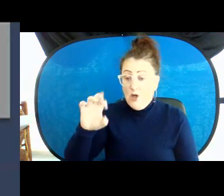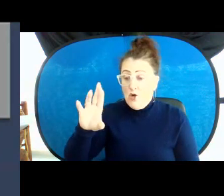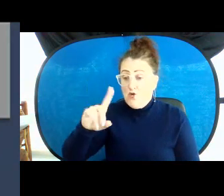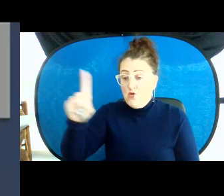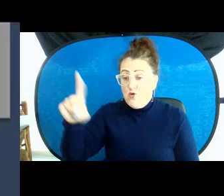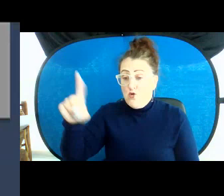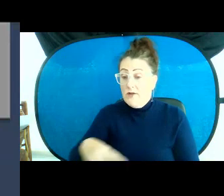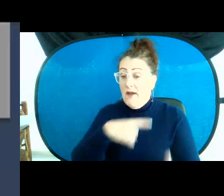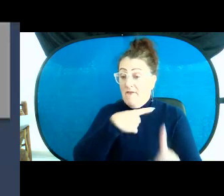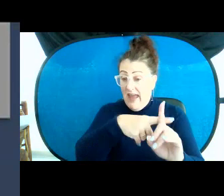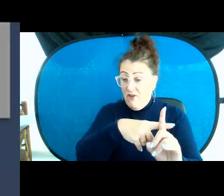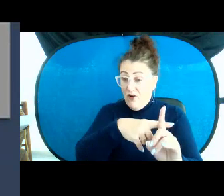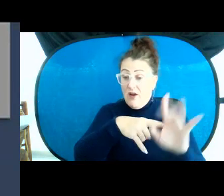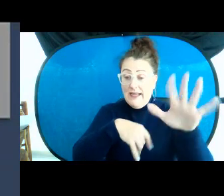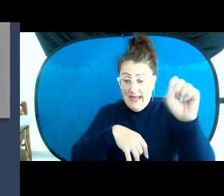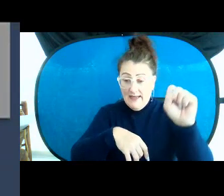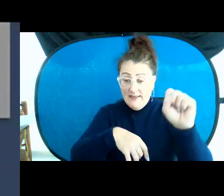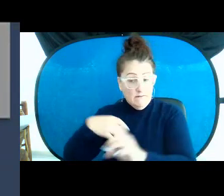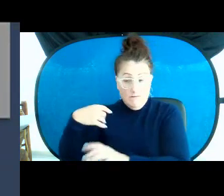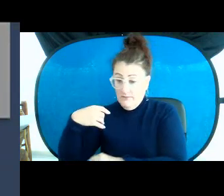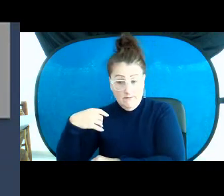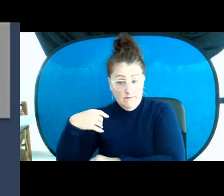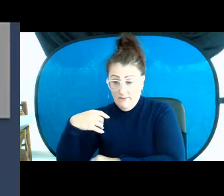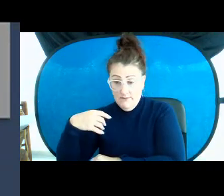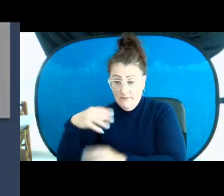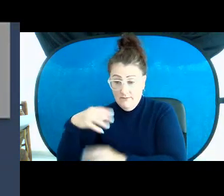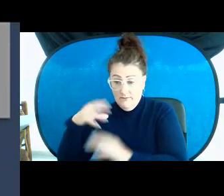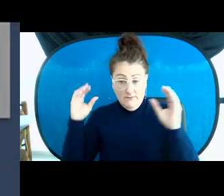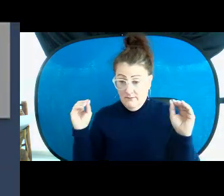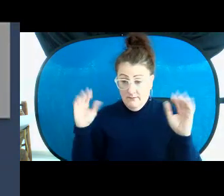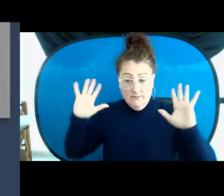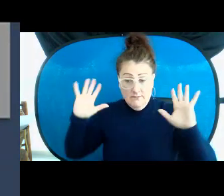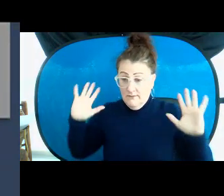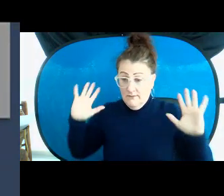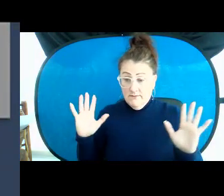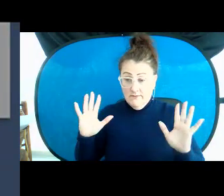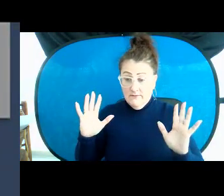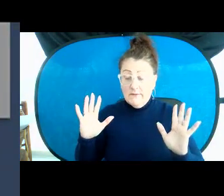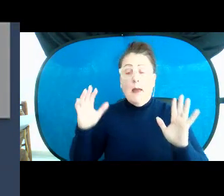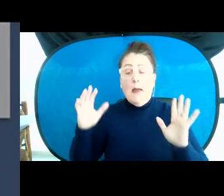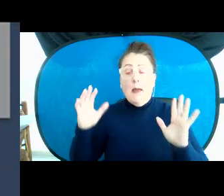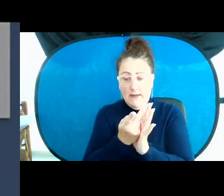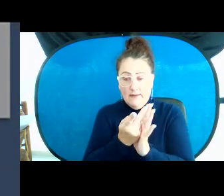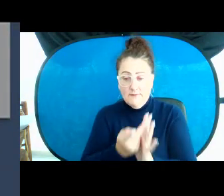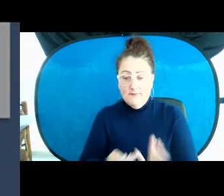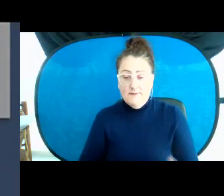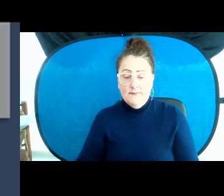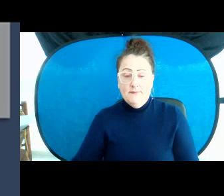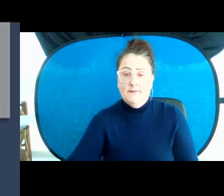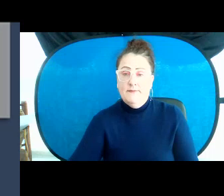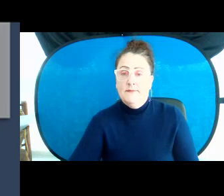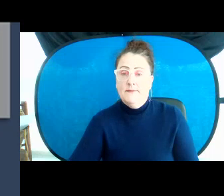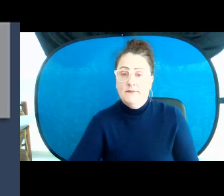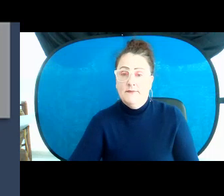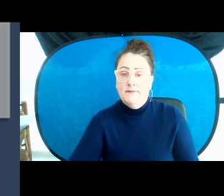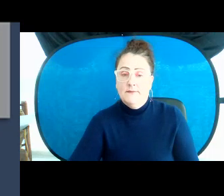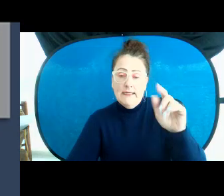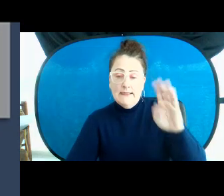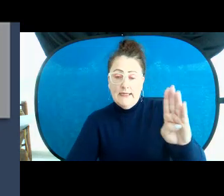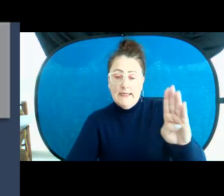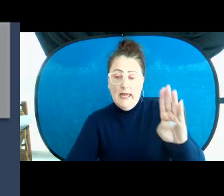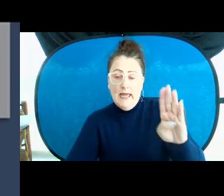favor? Opposed? Abstentions? Motion passes. Tabs 93 through